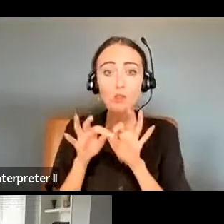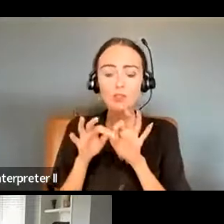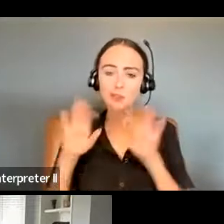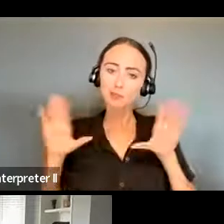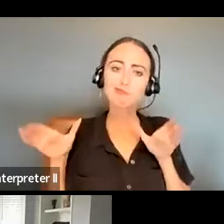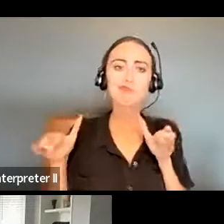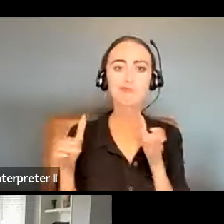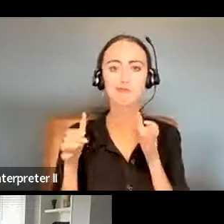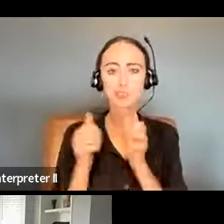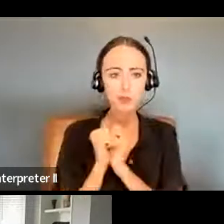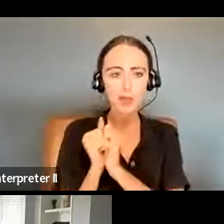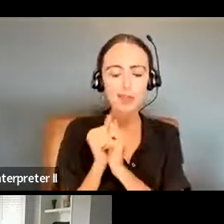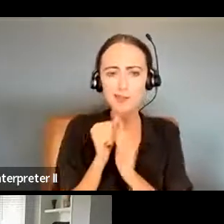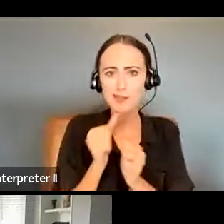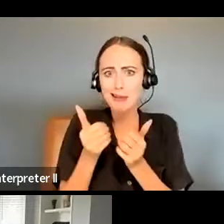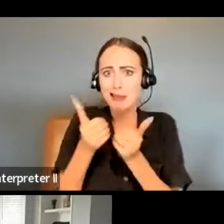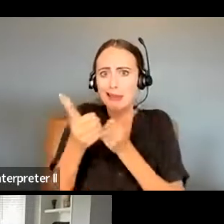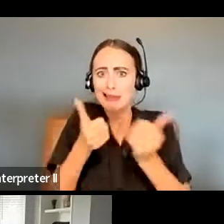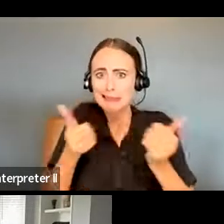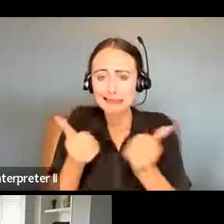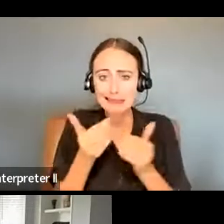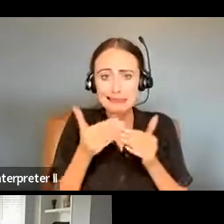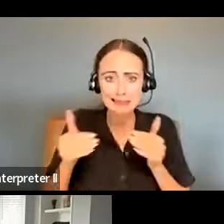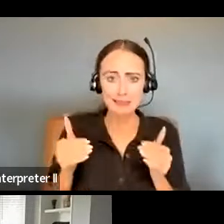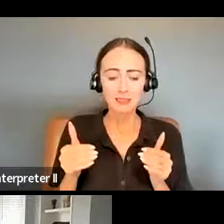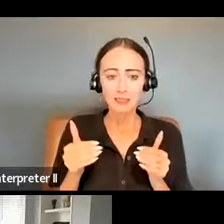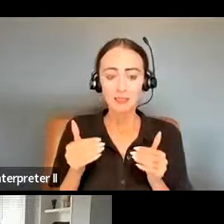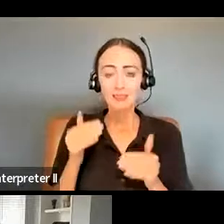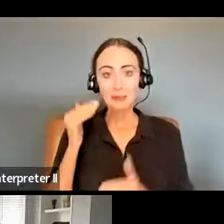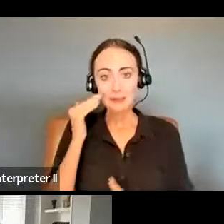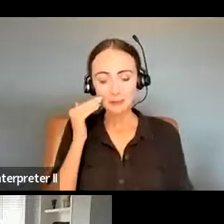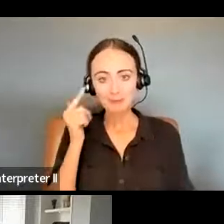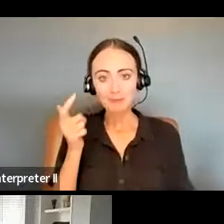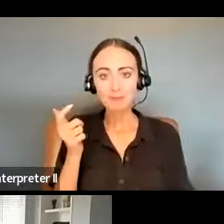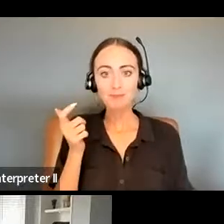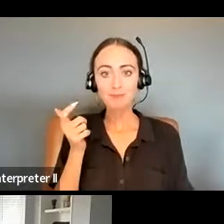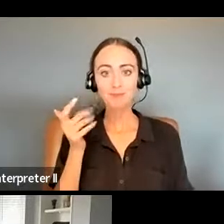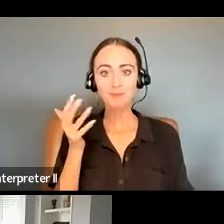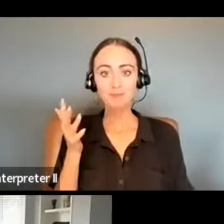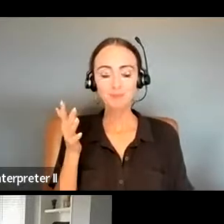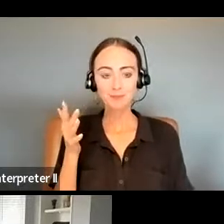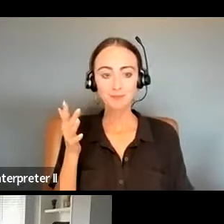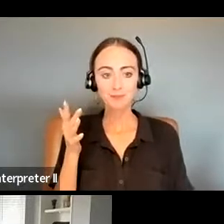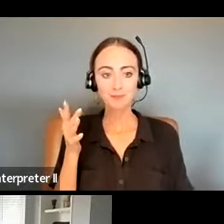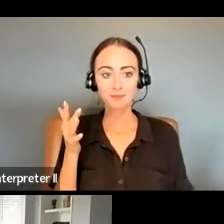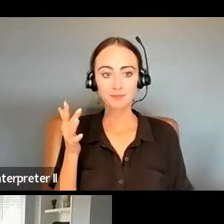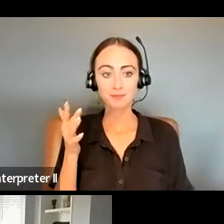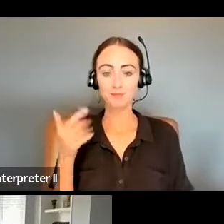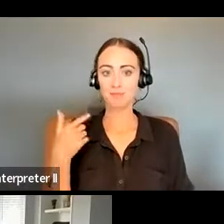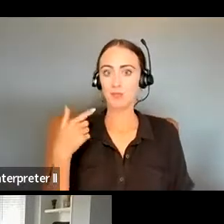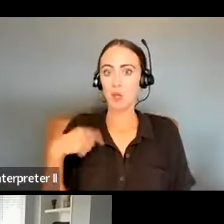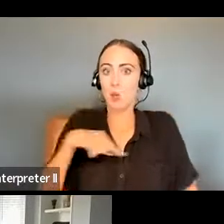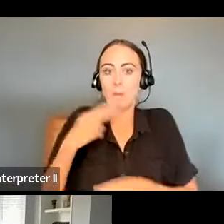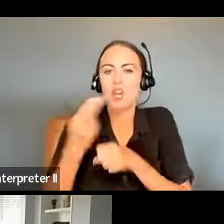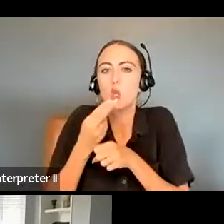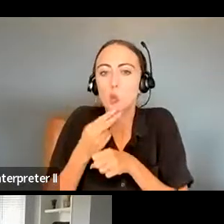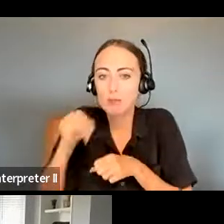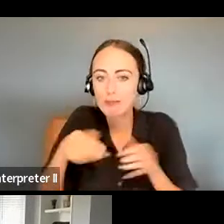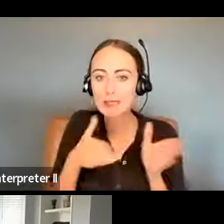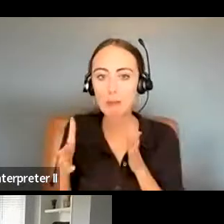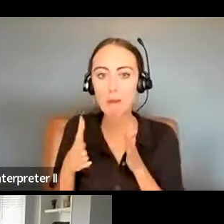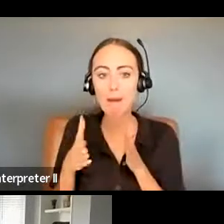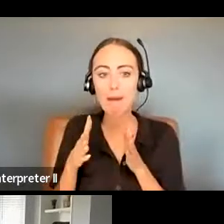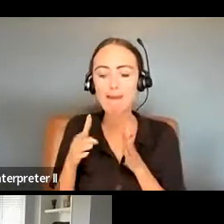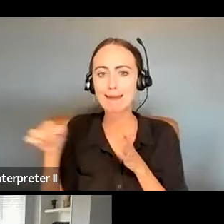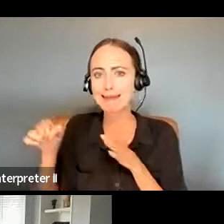together and not being torn apart, especially in light of being used this way, and